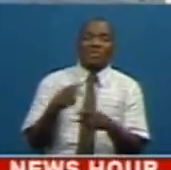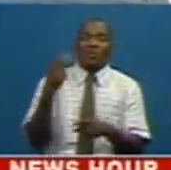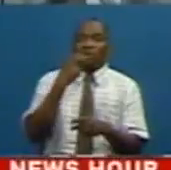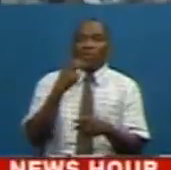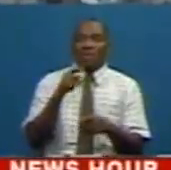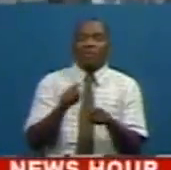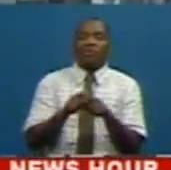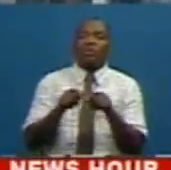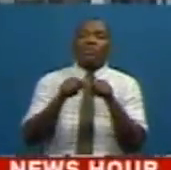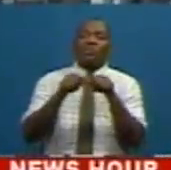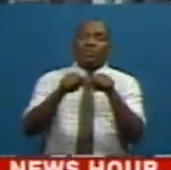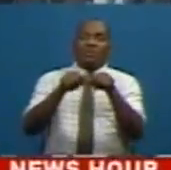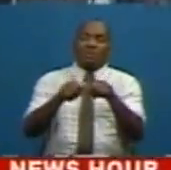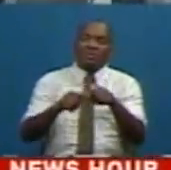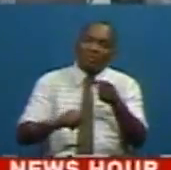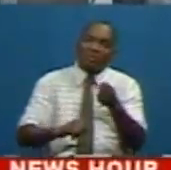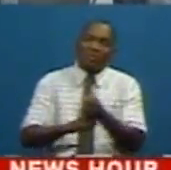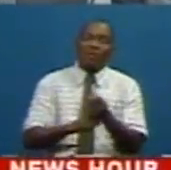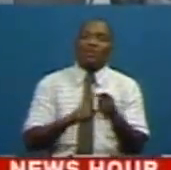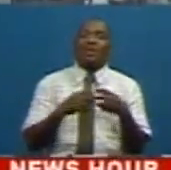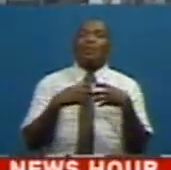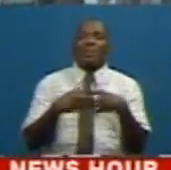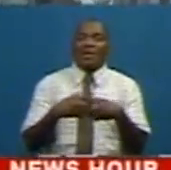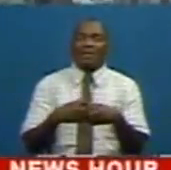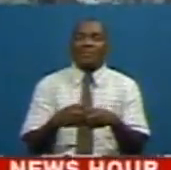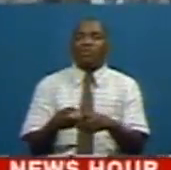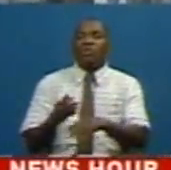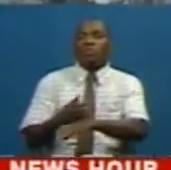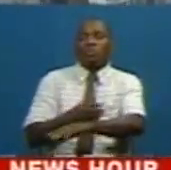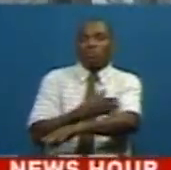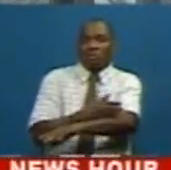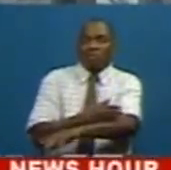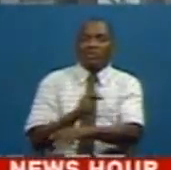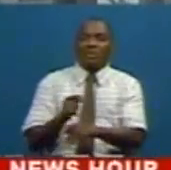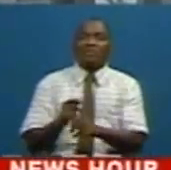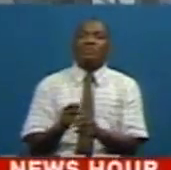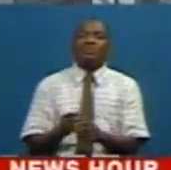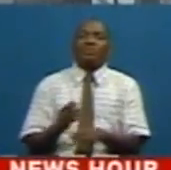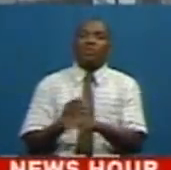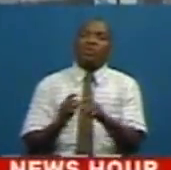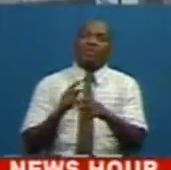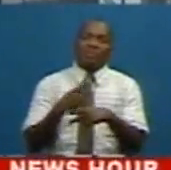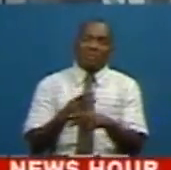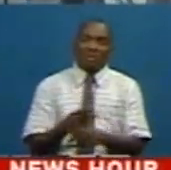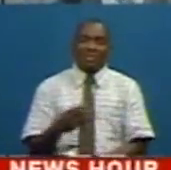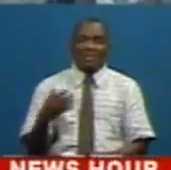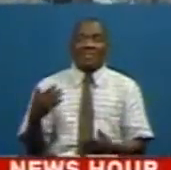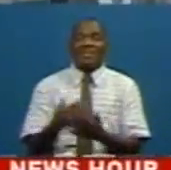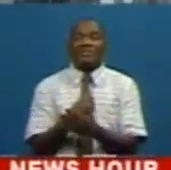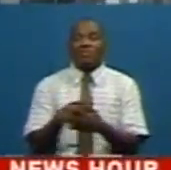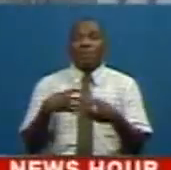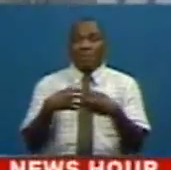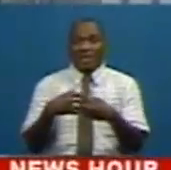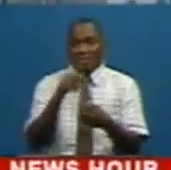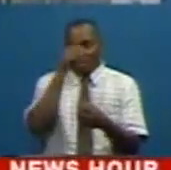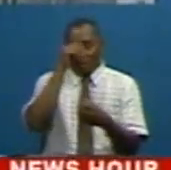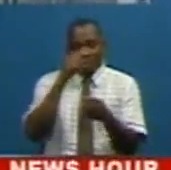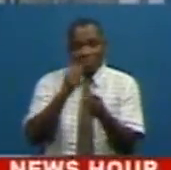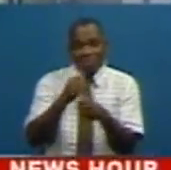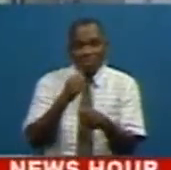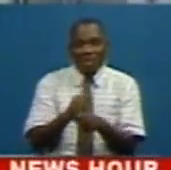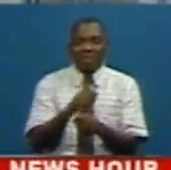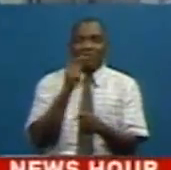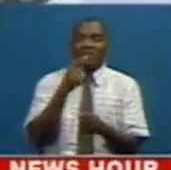factory with continuous saponification plant are to improve and augment production. The new biomass plant is designed to use